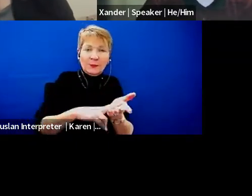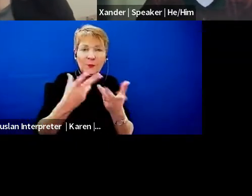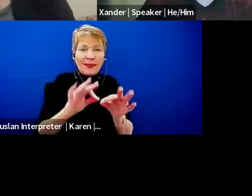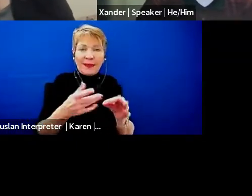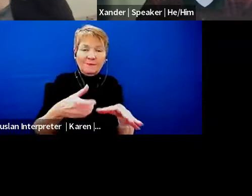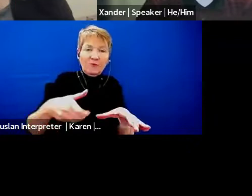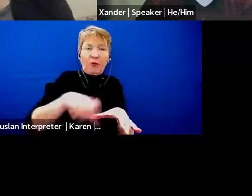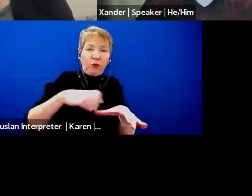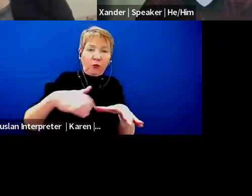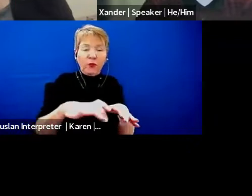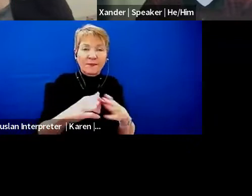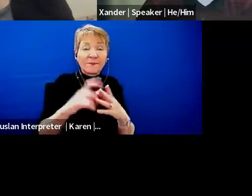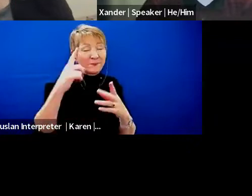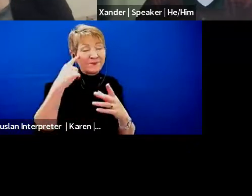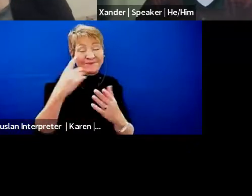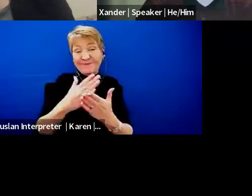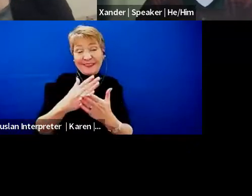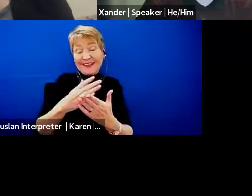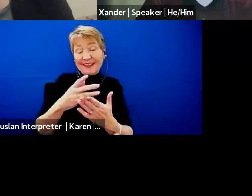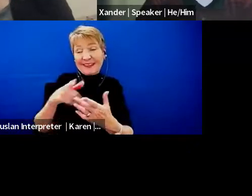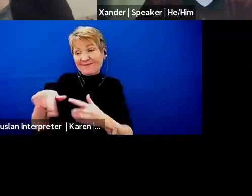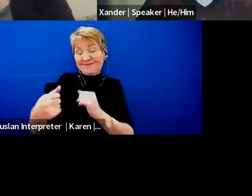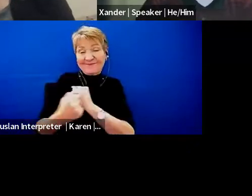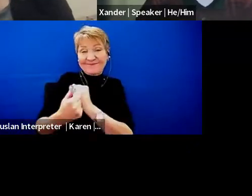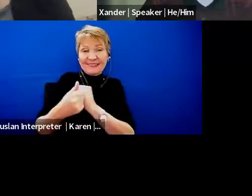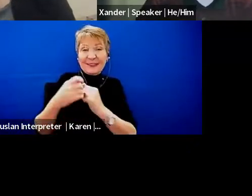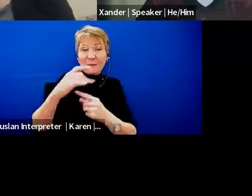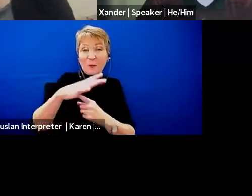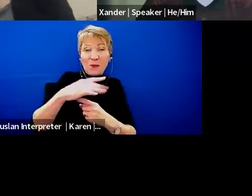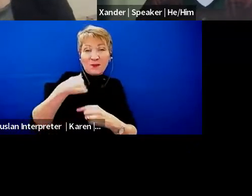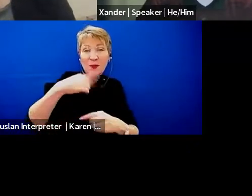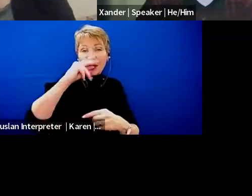really important. And as I was growing up as a young child, to have